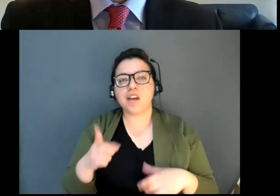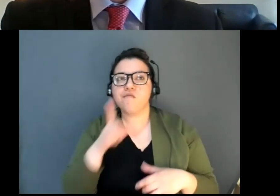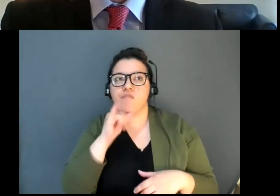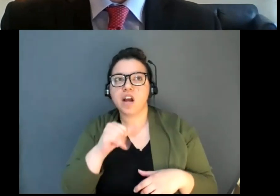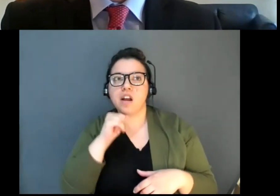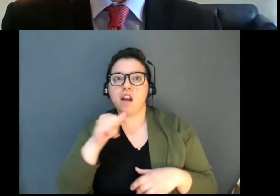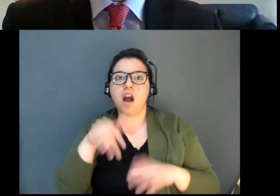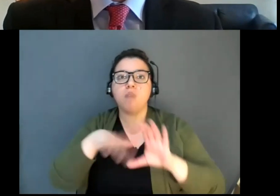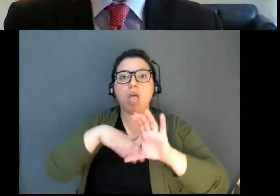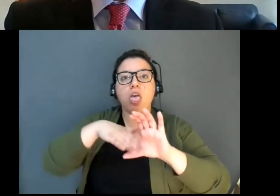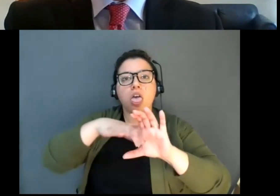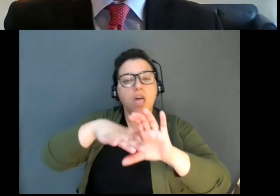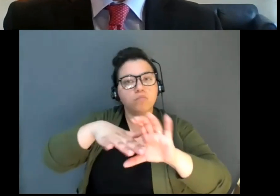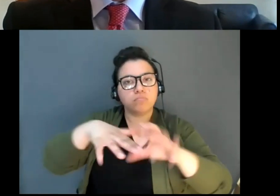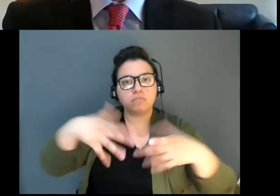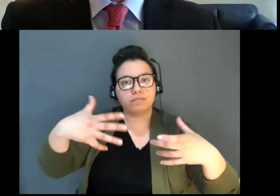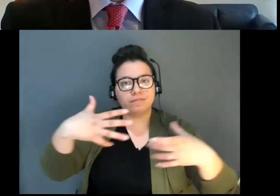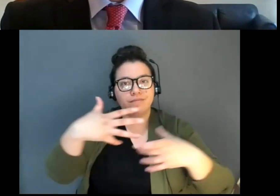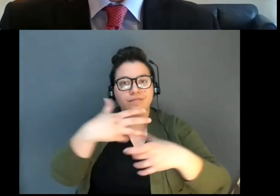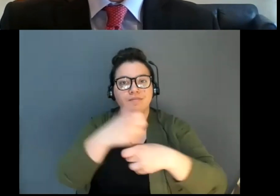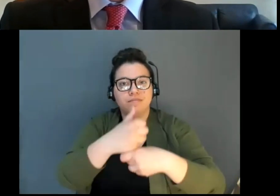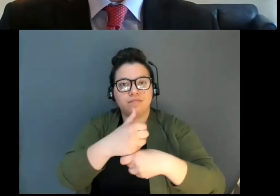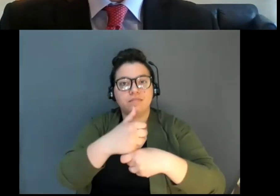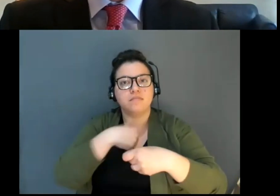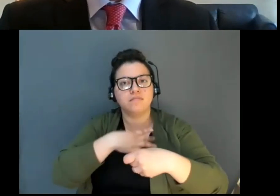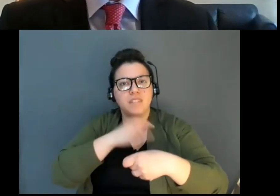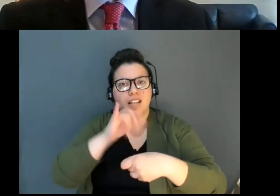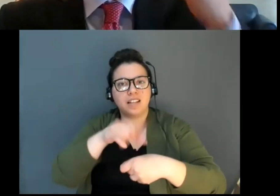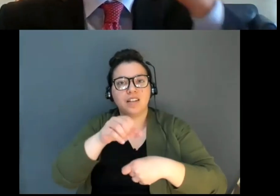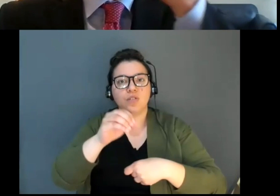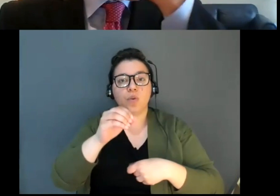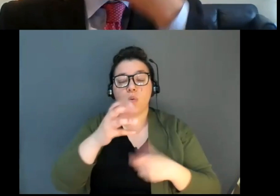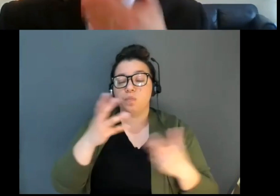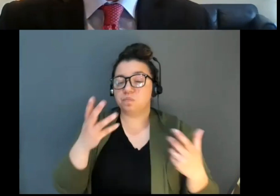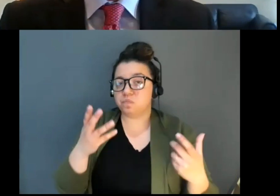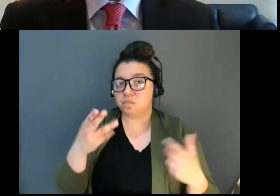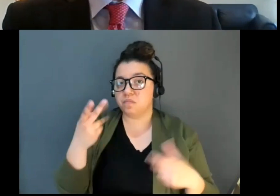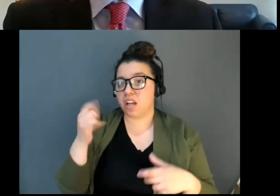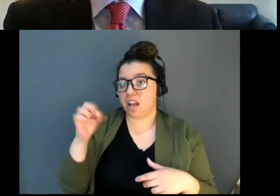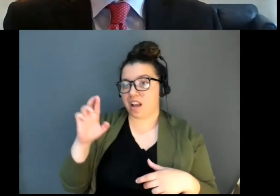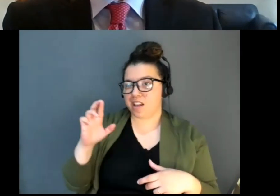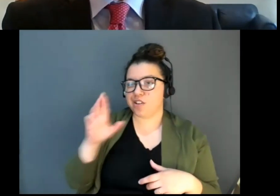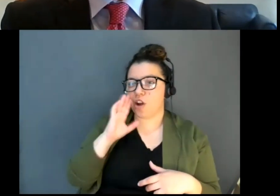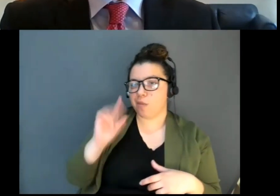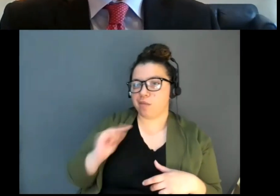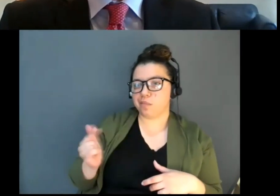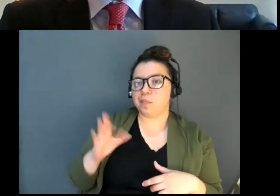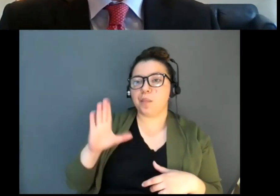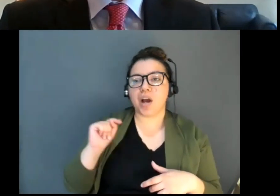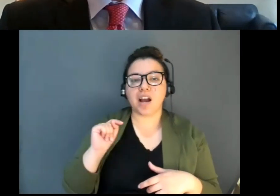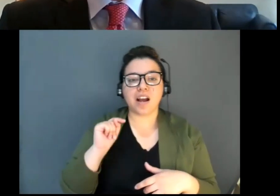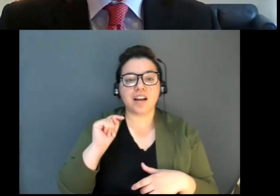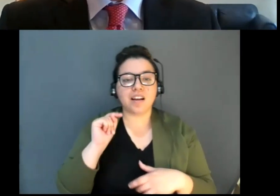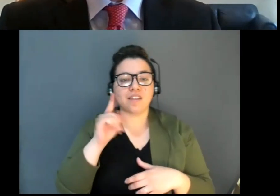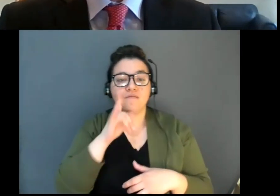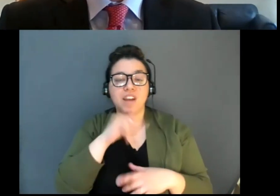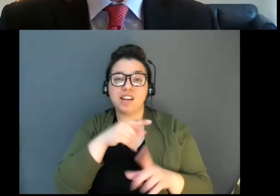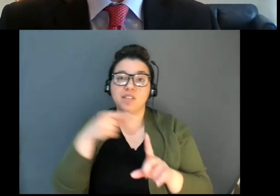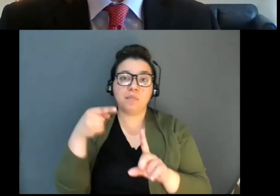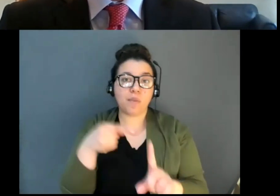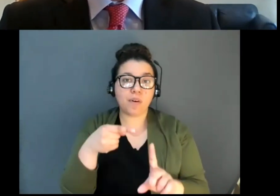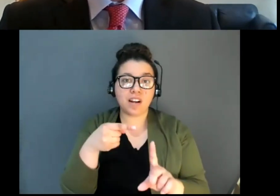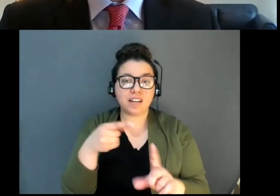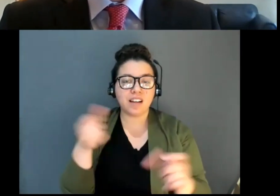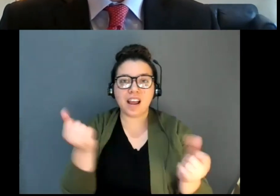being succinct. So they might not I'll let Heather take it from here, but the bottom line is it's about the client.